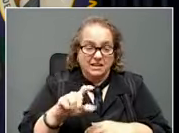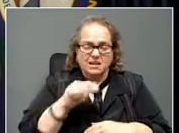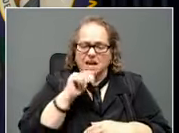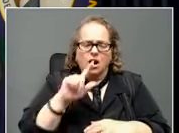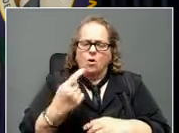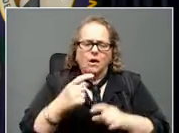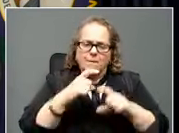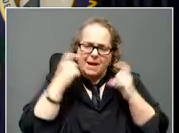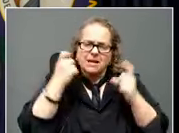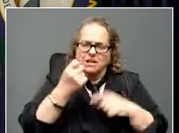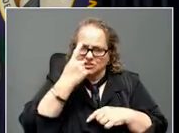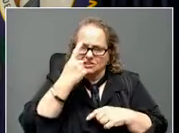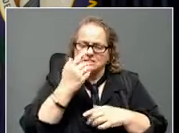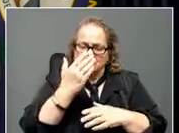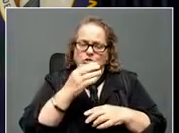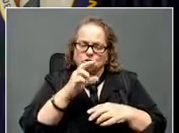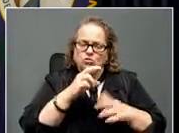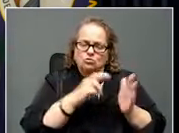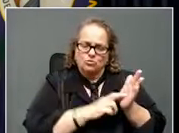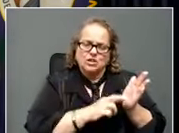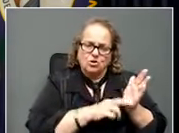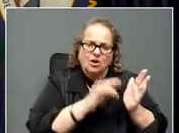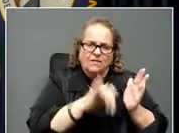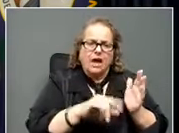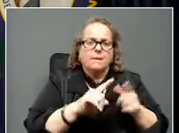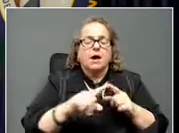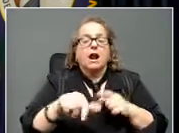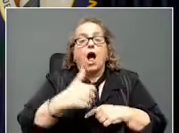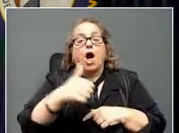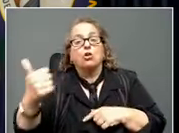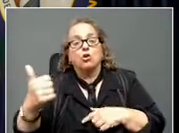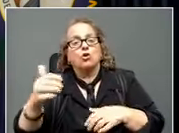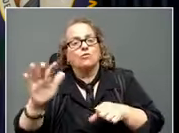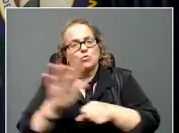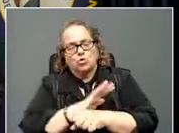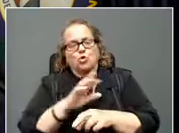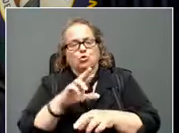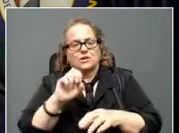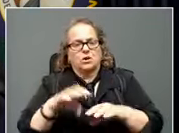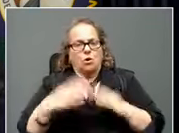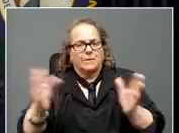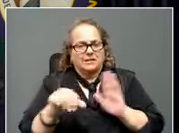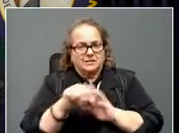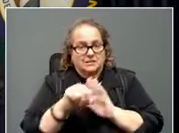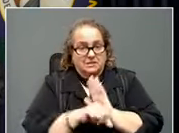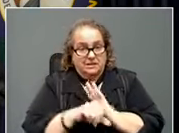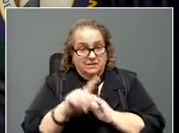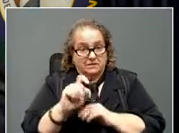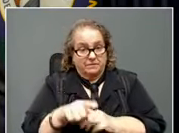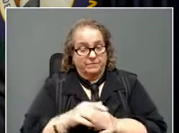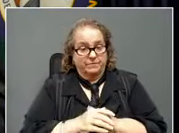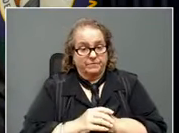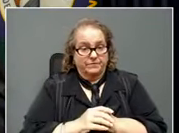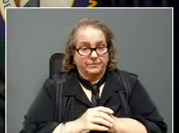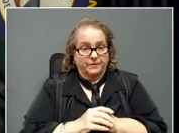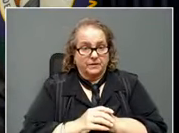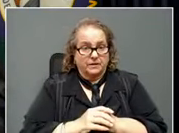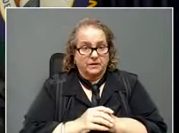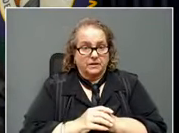research still needs to go into that, but just fully reopening the state. Well, thank you for the question.